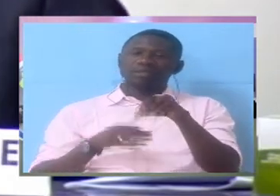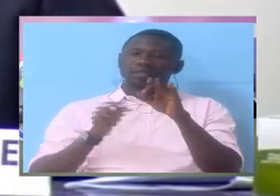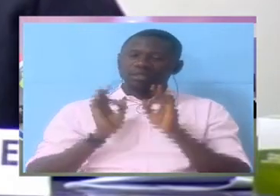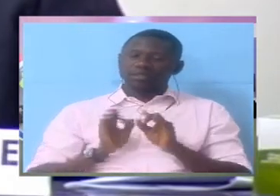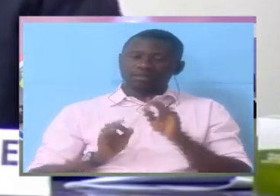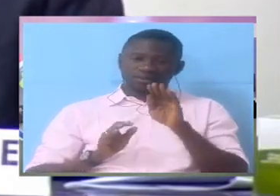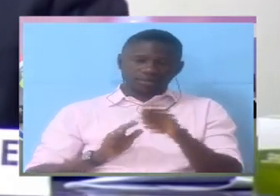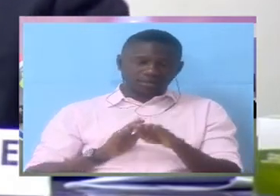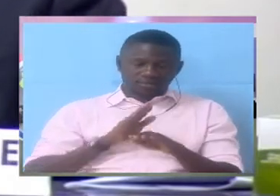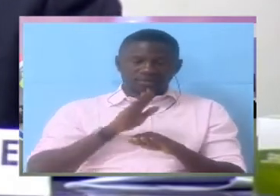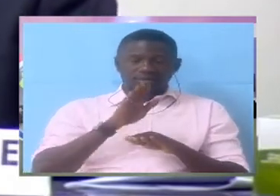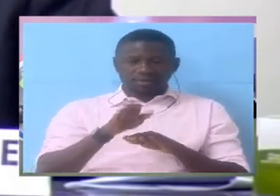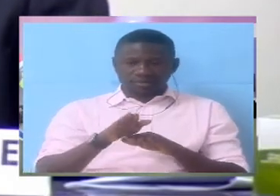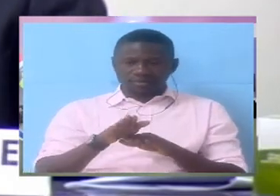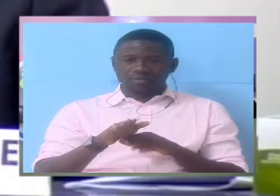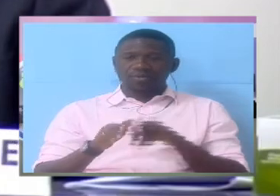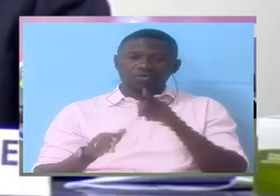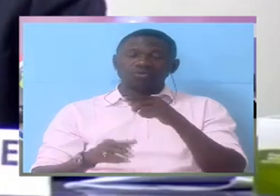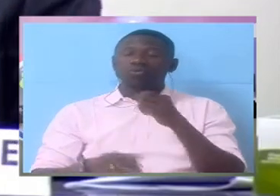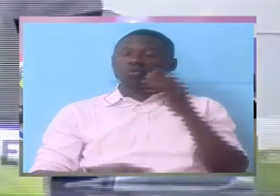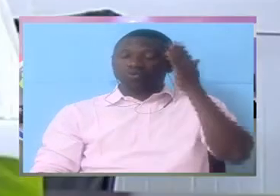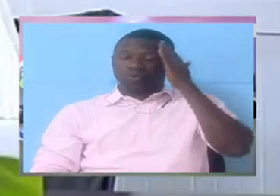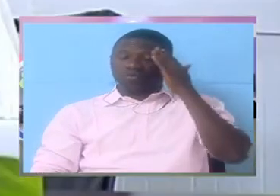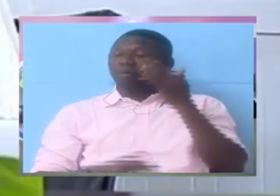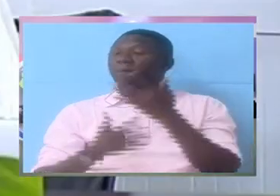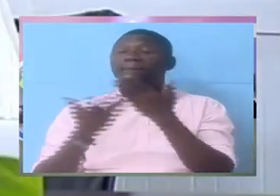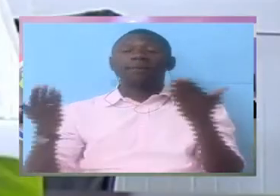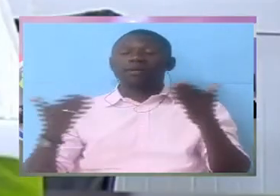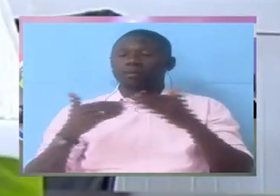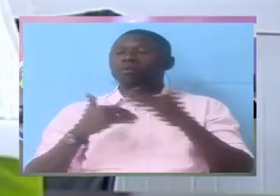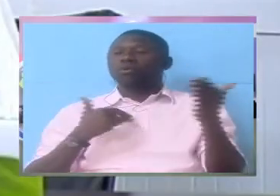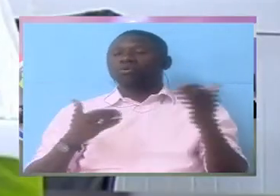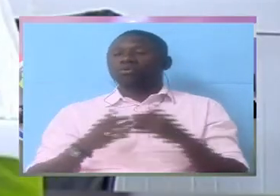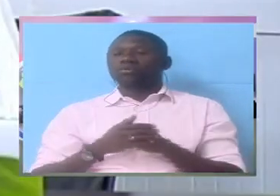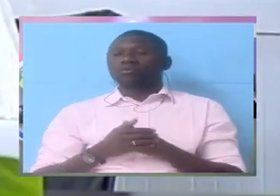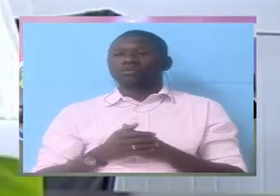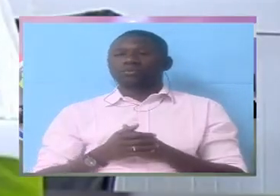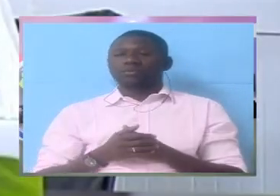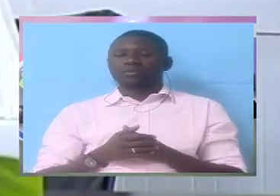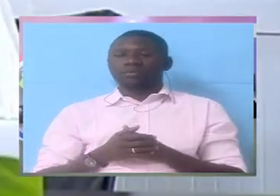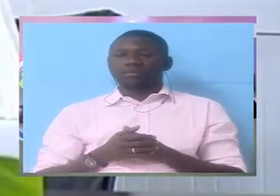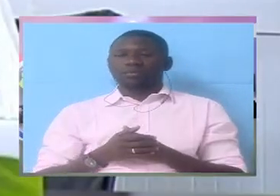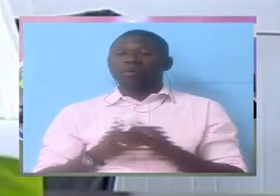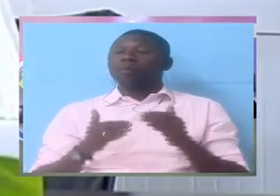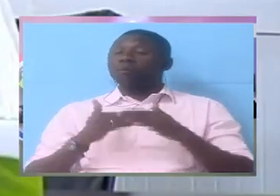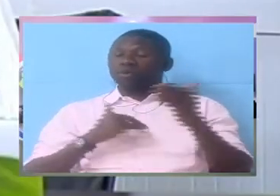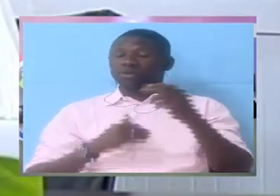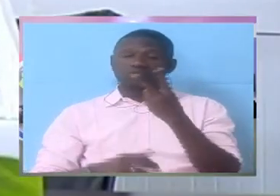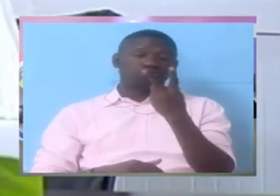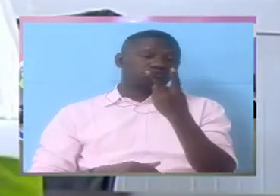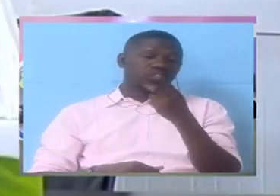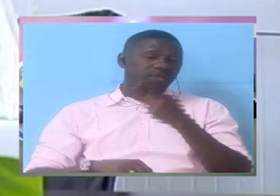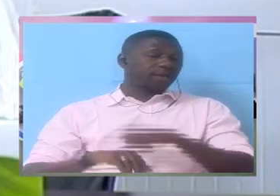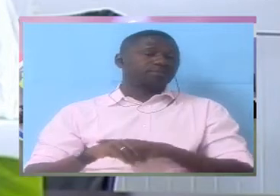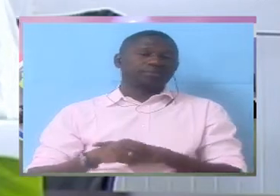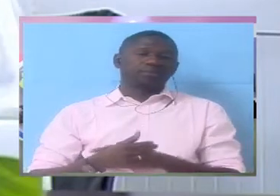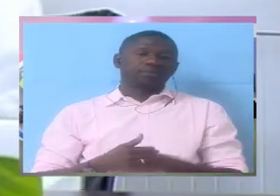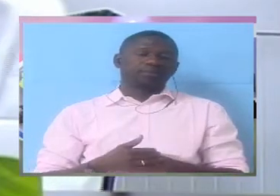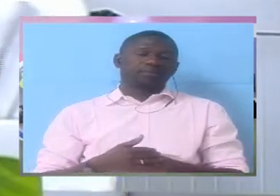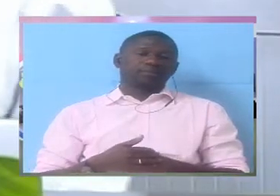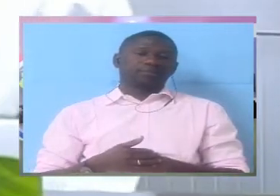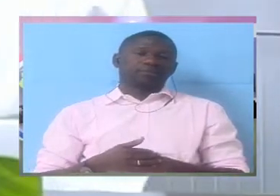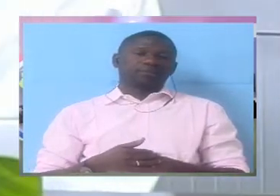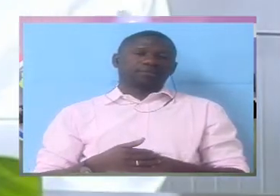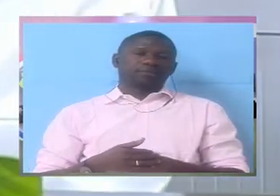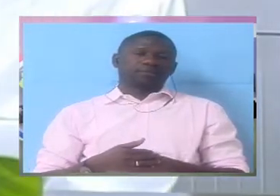are aware of many more. Ye kuja, jamalle kalamuta. Than those two instances. Mena bota o wati o kufulo la menu, kwe